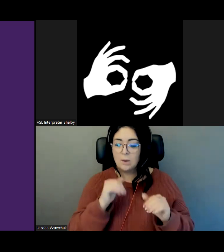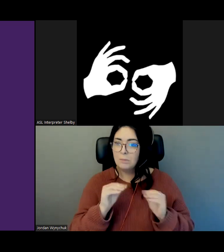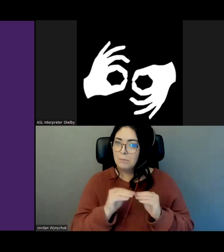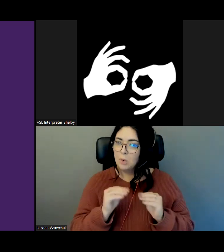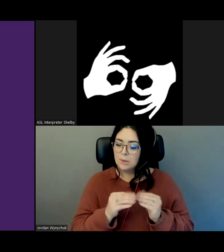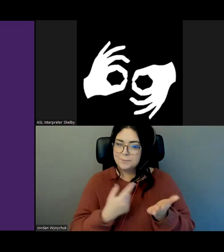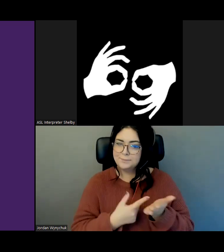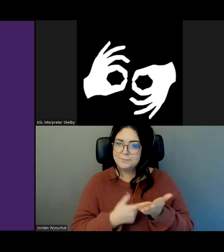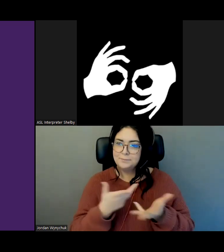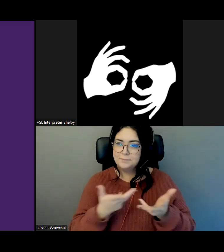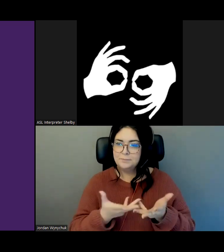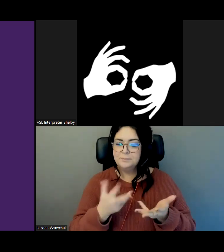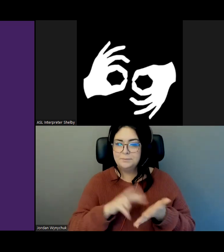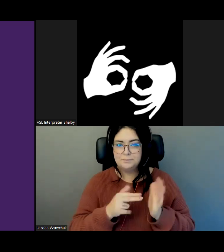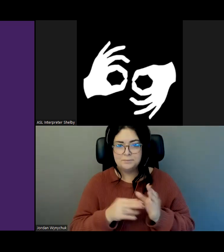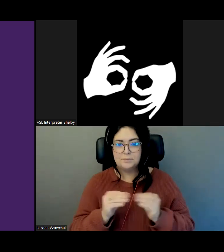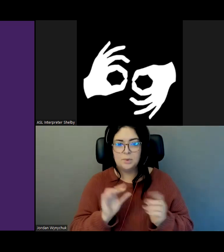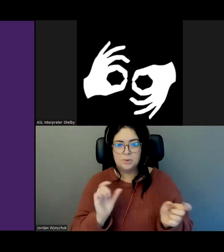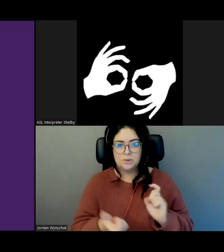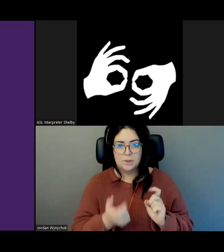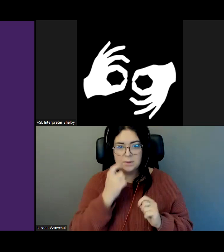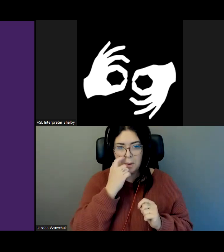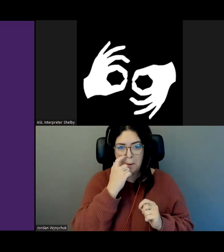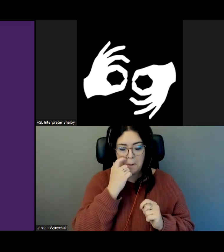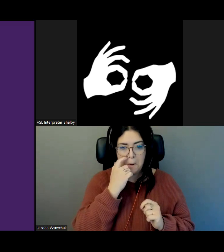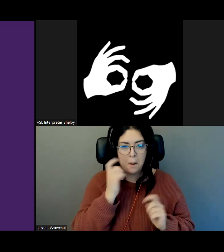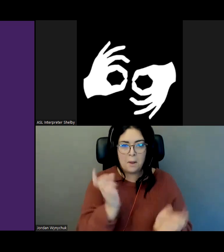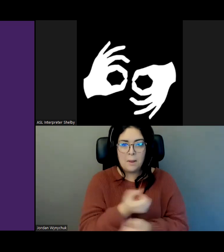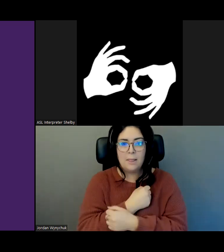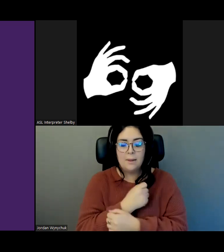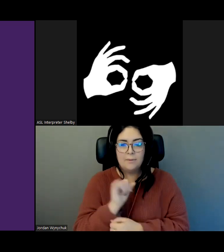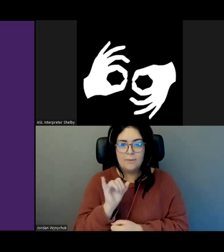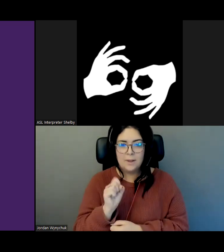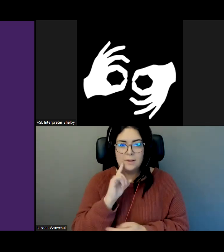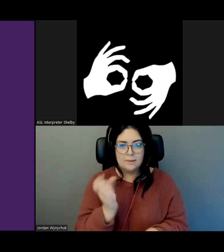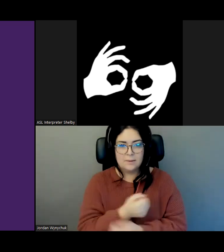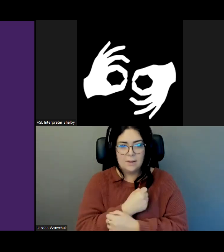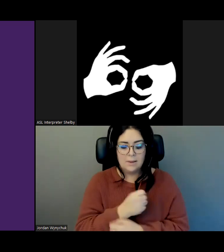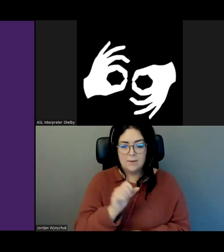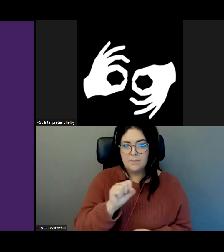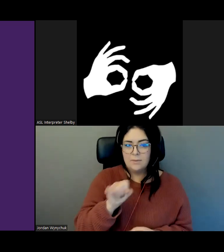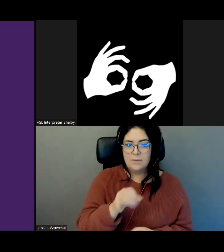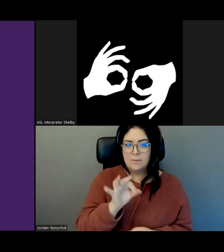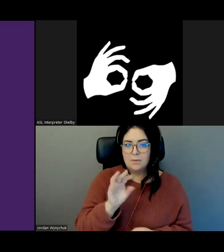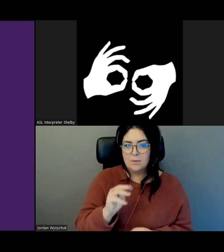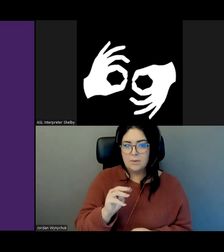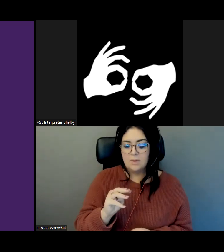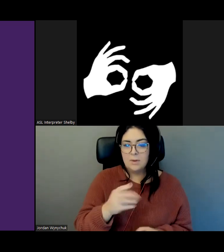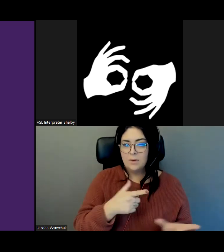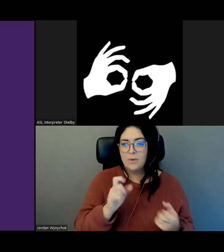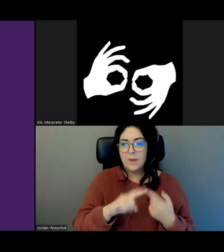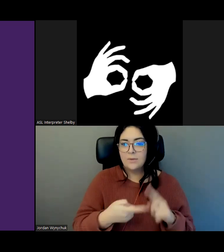our society. And then we had a Love is Love St. John's Farmers Market Fast Friends Community Mingle. It